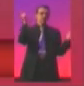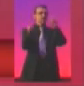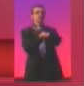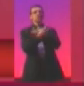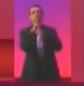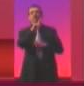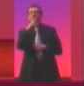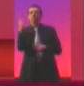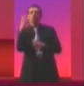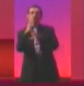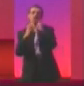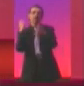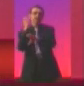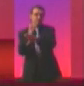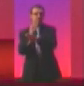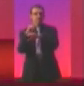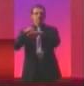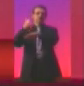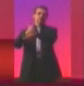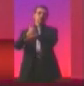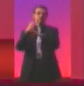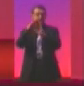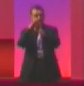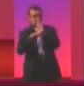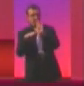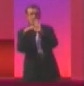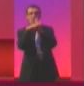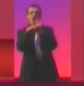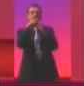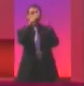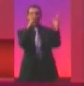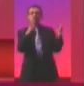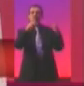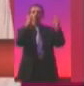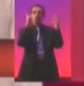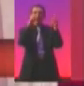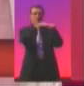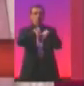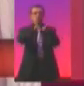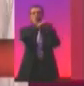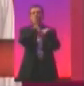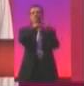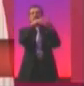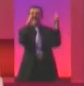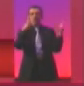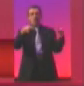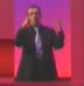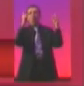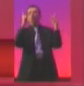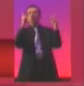century institutions. And that means a mandate in the manifesto on House of Lords reform, democratic House of Lords reform.